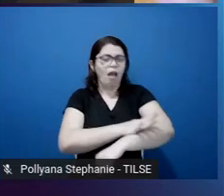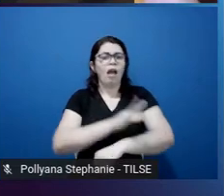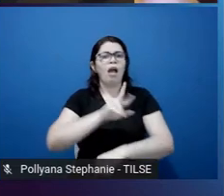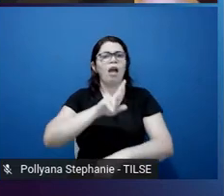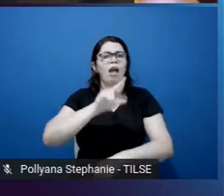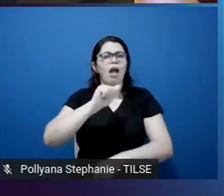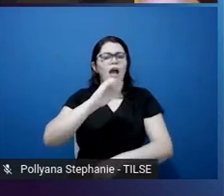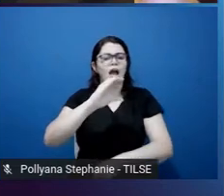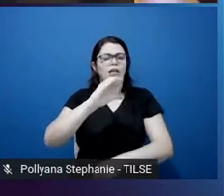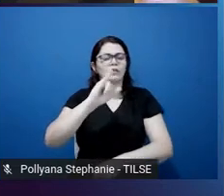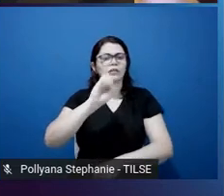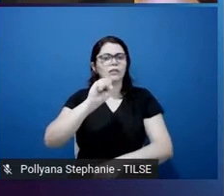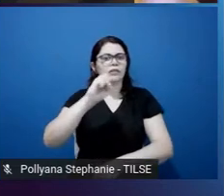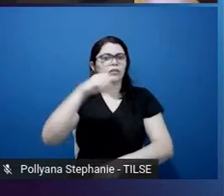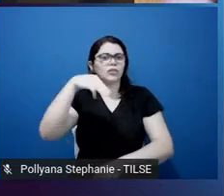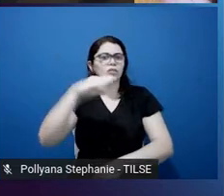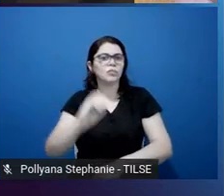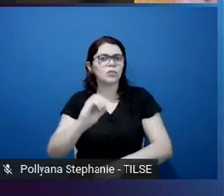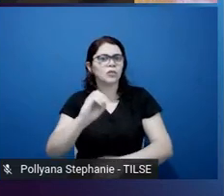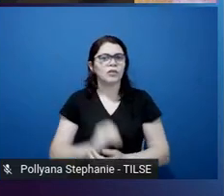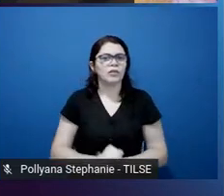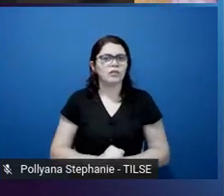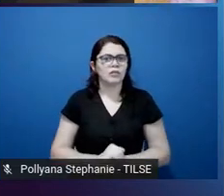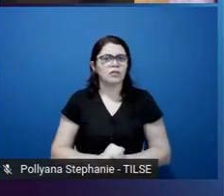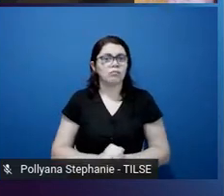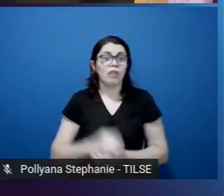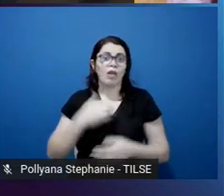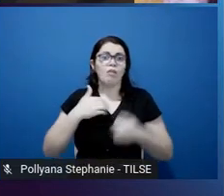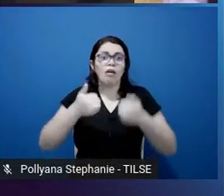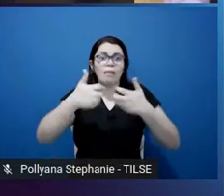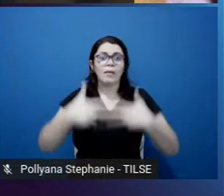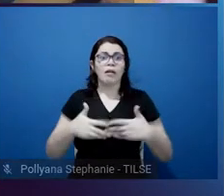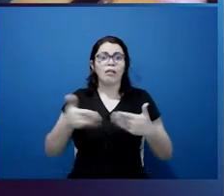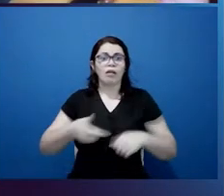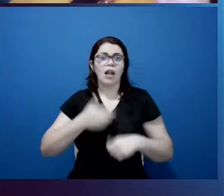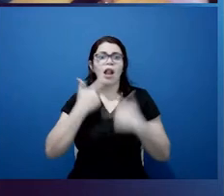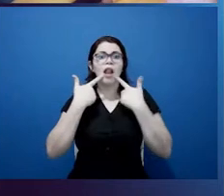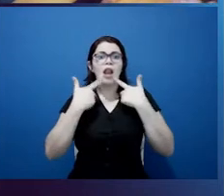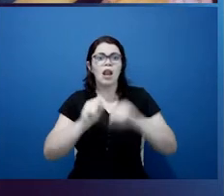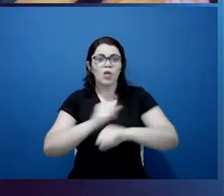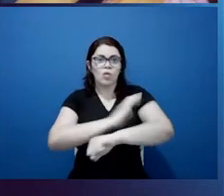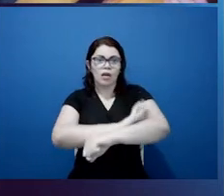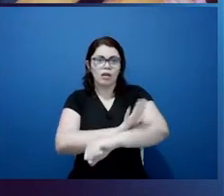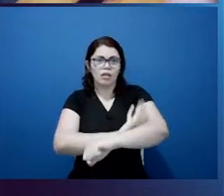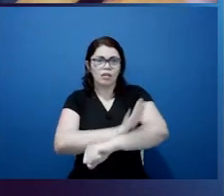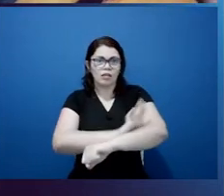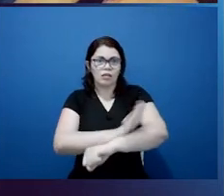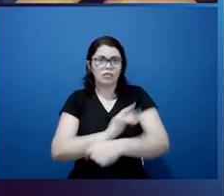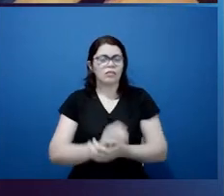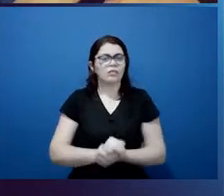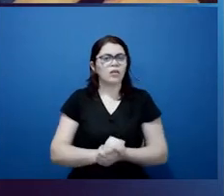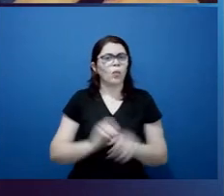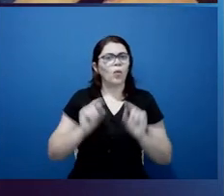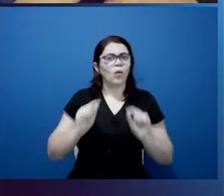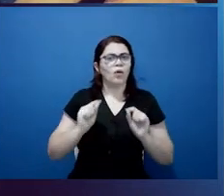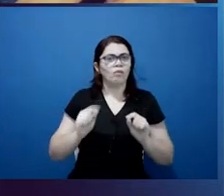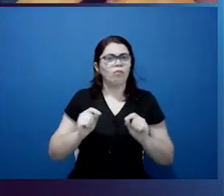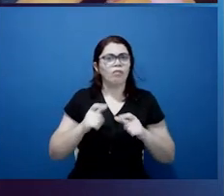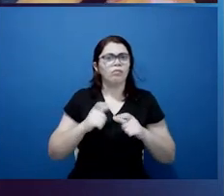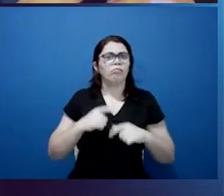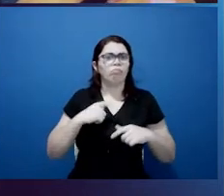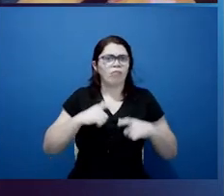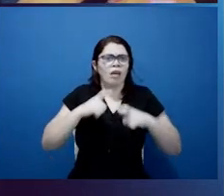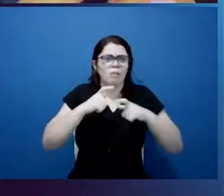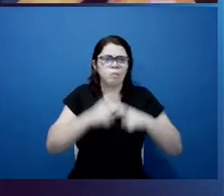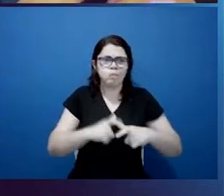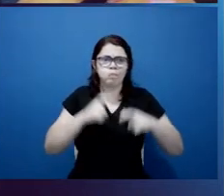on before I went on to talk about linguistic racism. So linguistic racism is amplified, and this is